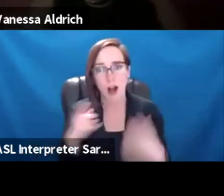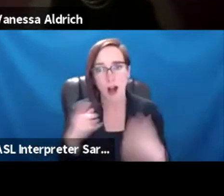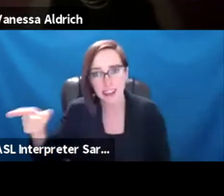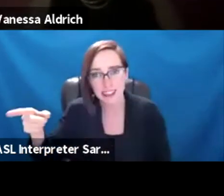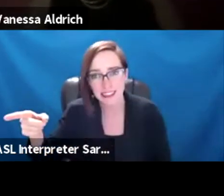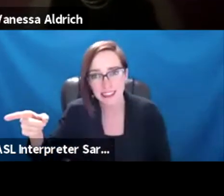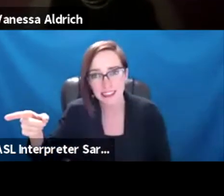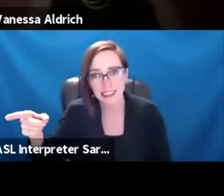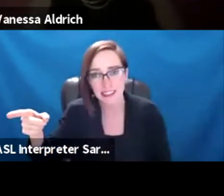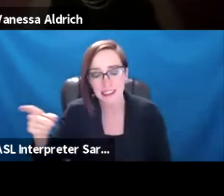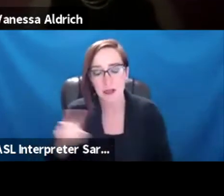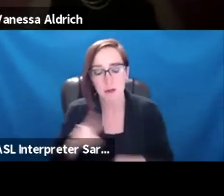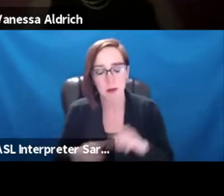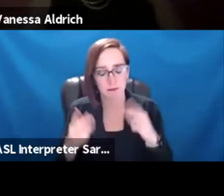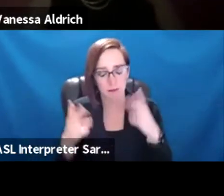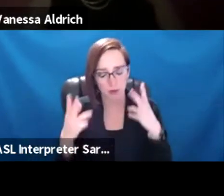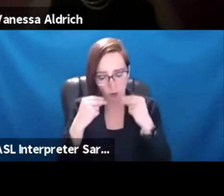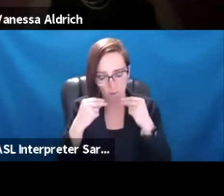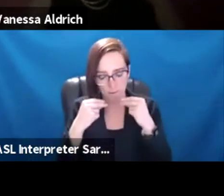expressed that.